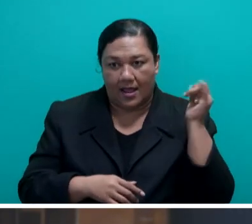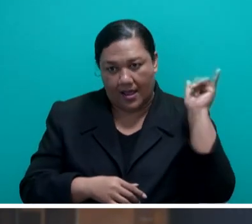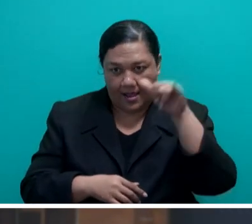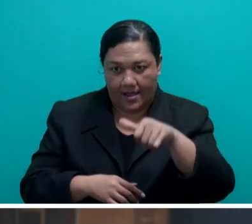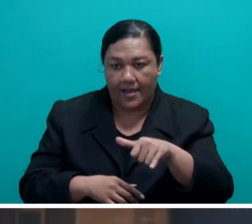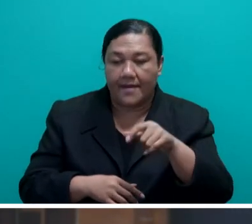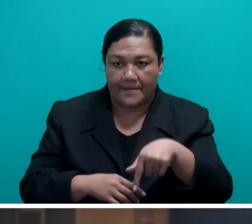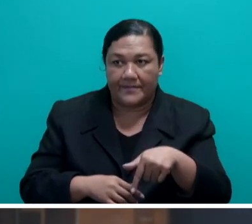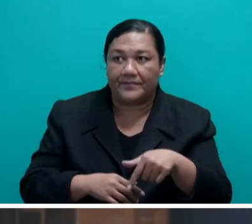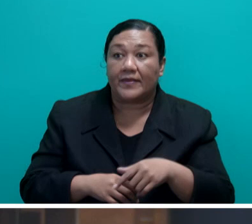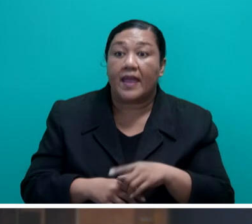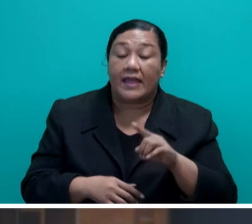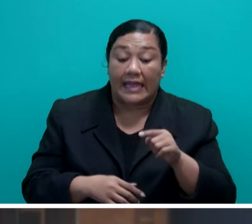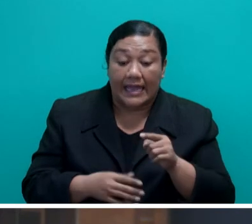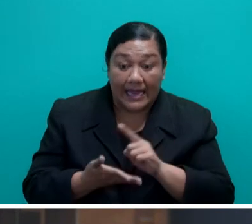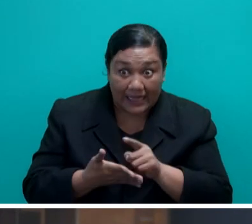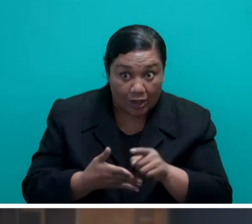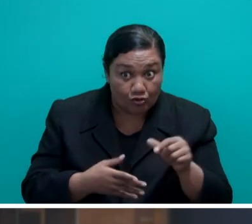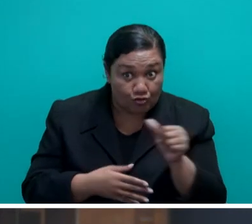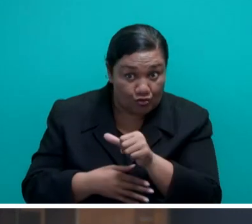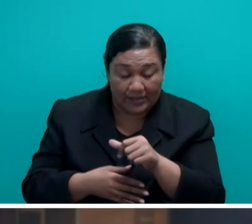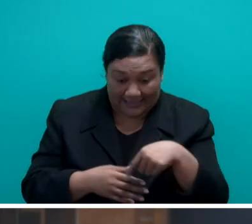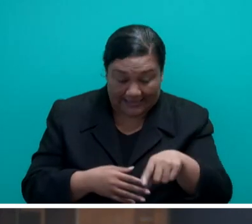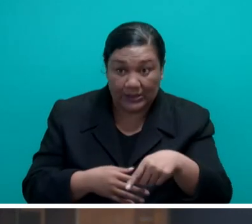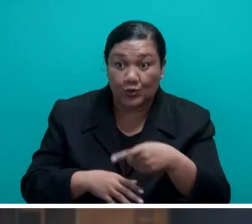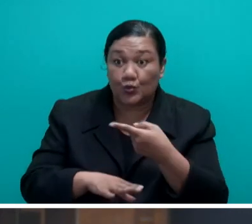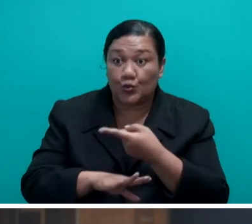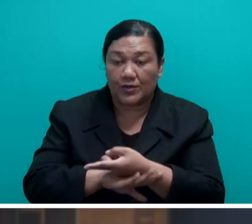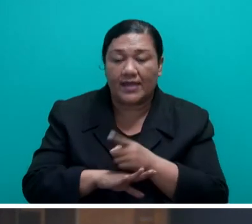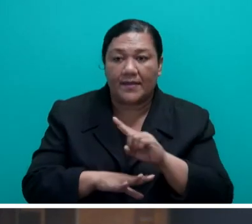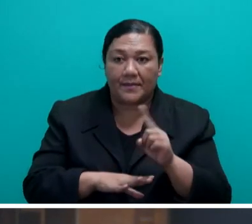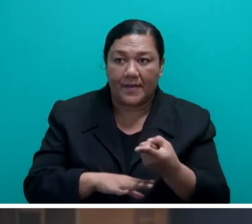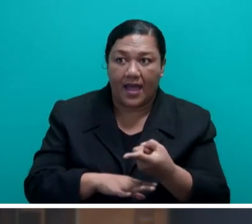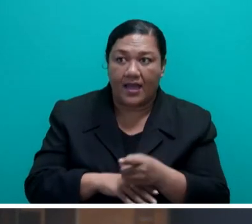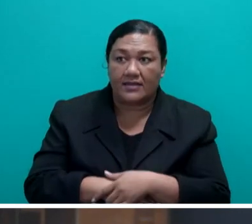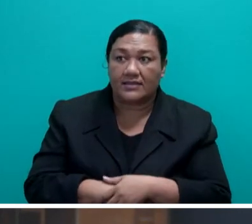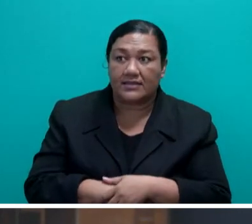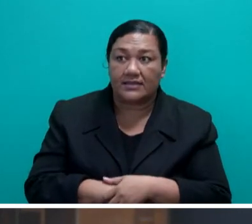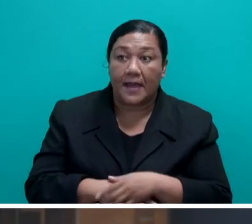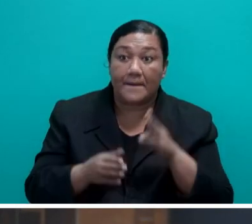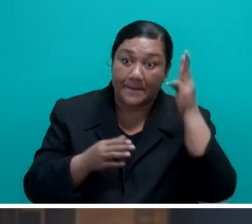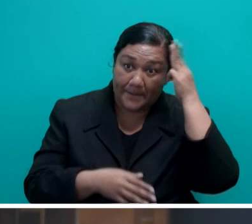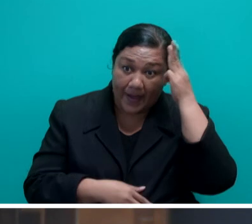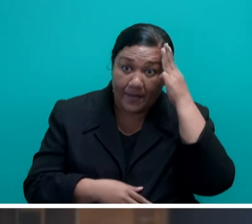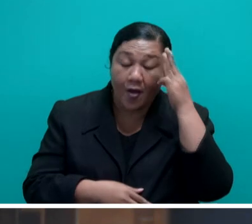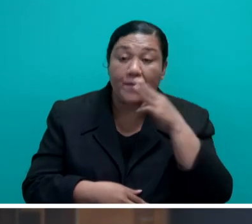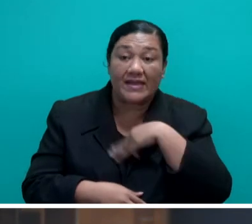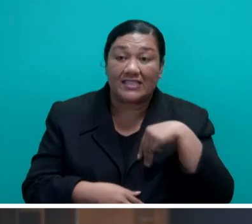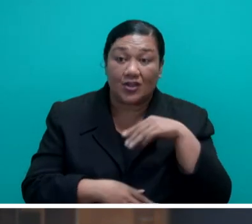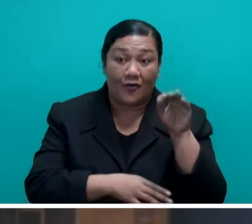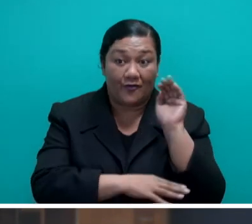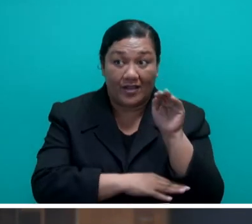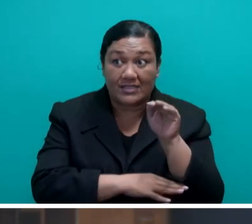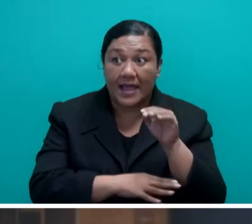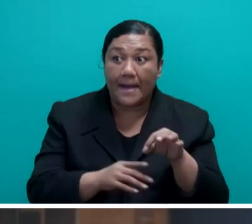morning, the mother of the Honourable Minister for Foreign Affairs, Honourable